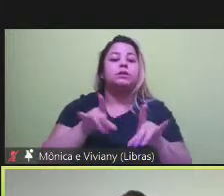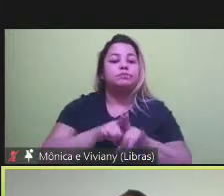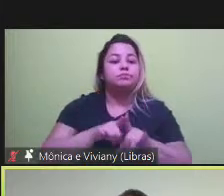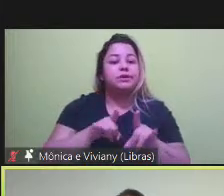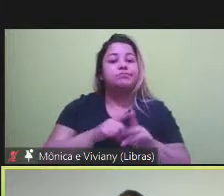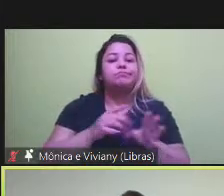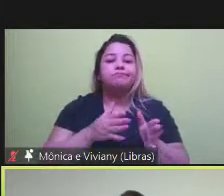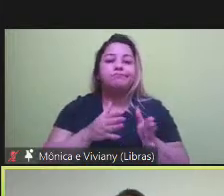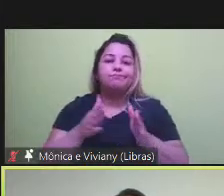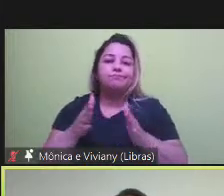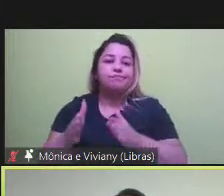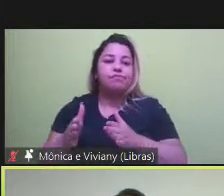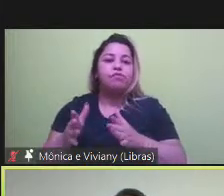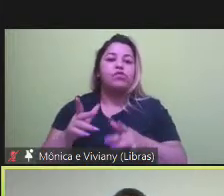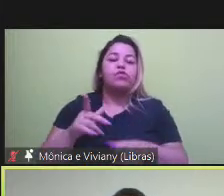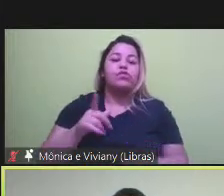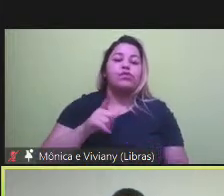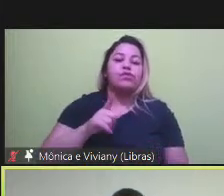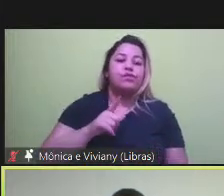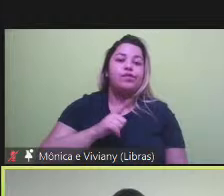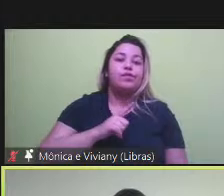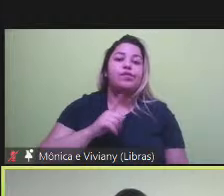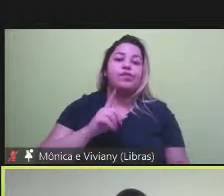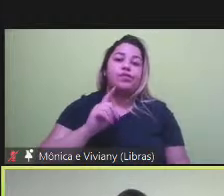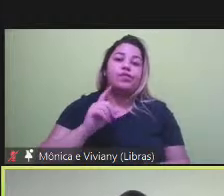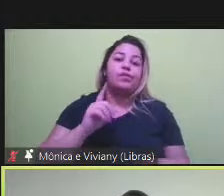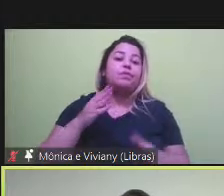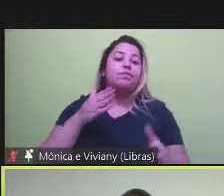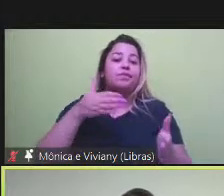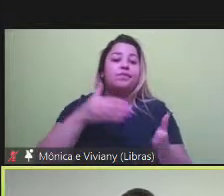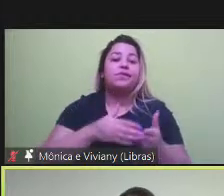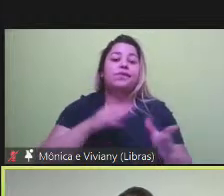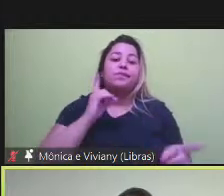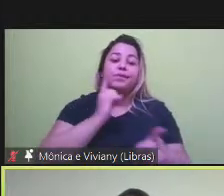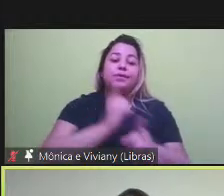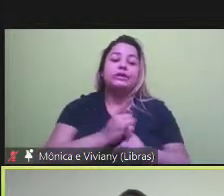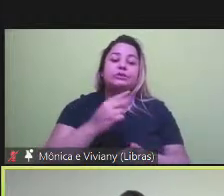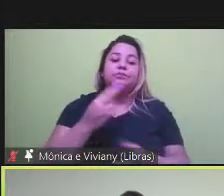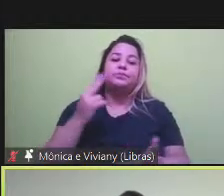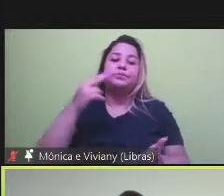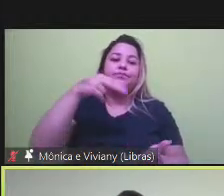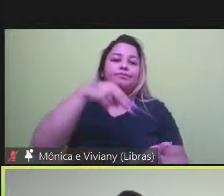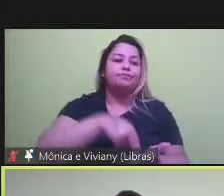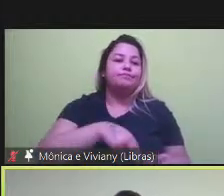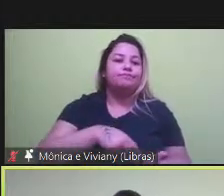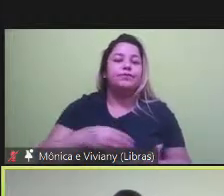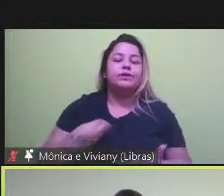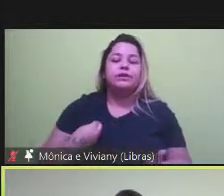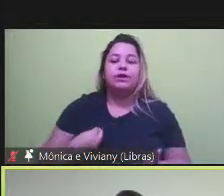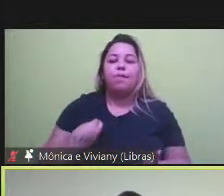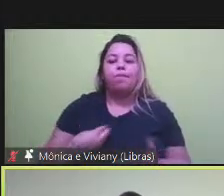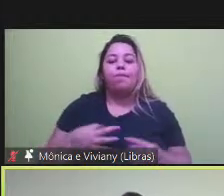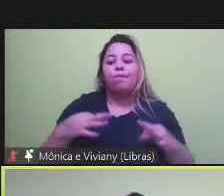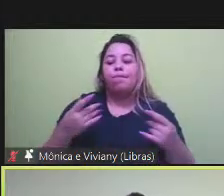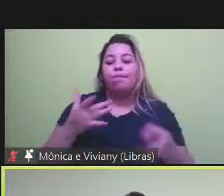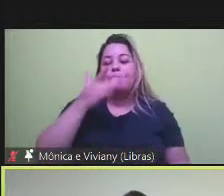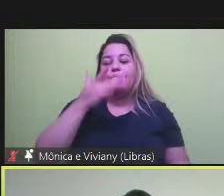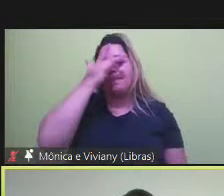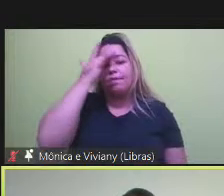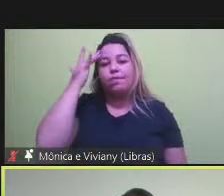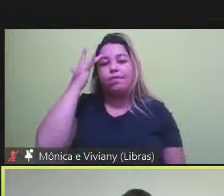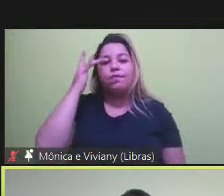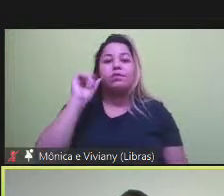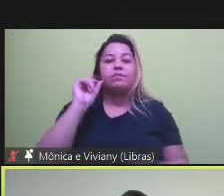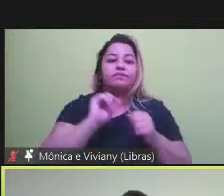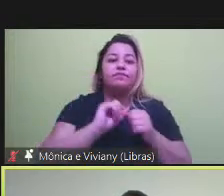a pandemic, that would make it not possible for us to have many present meetings.